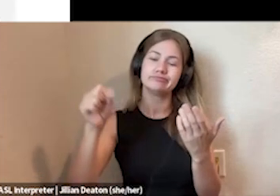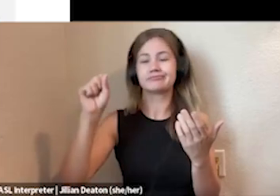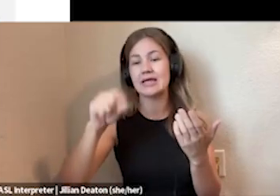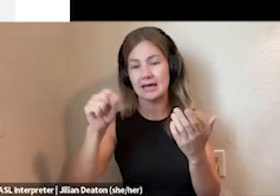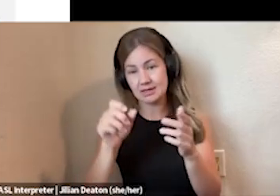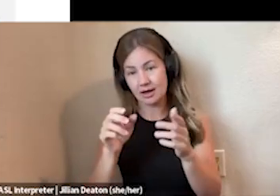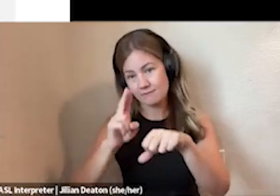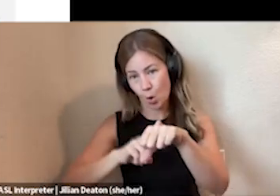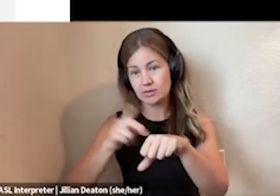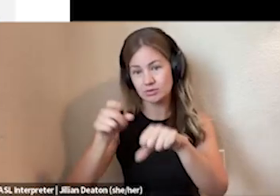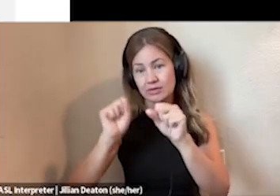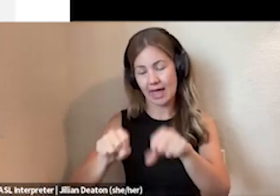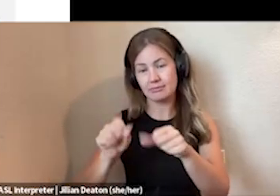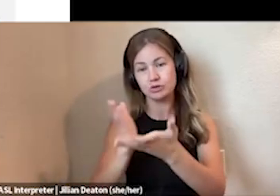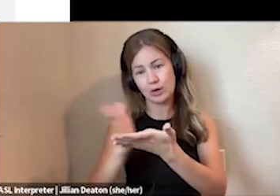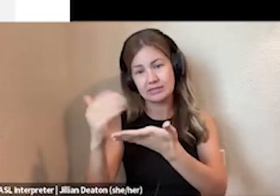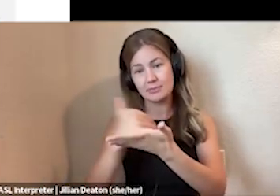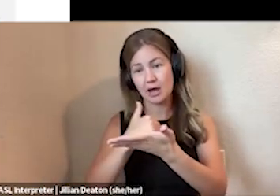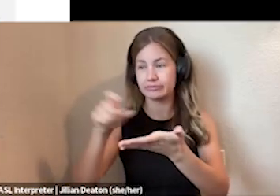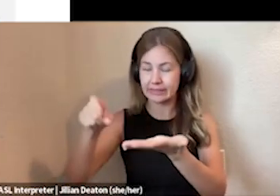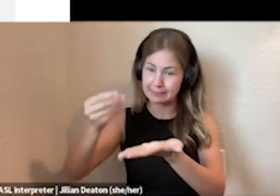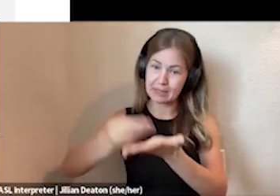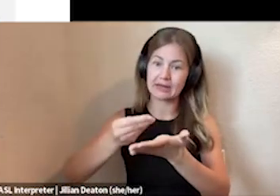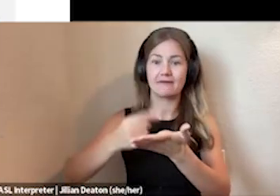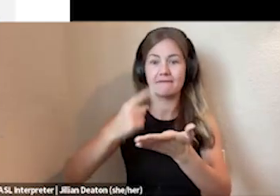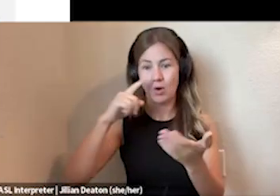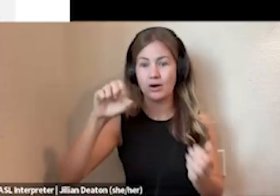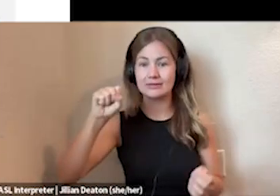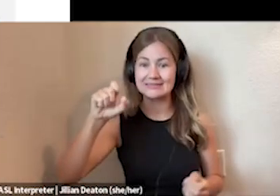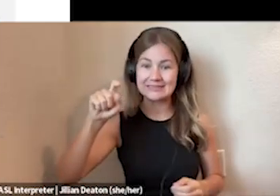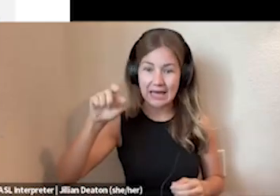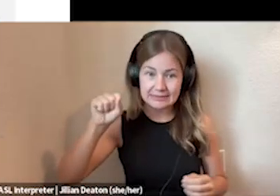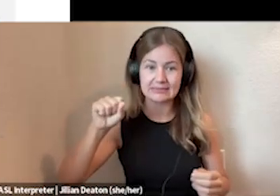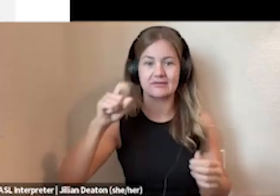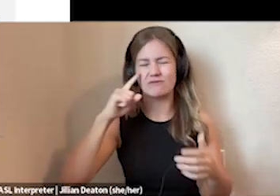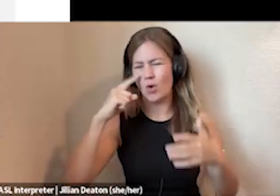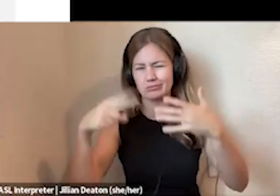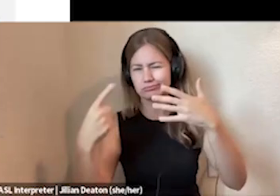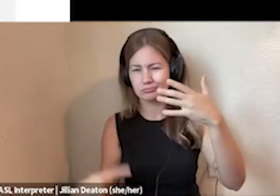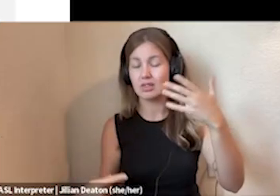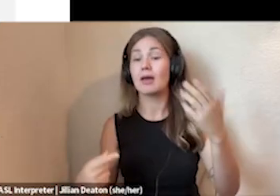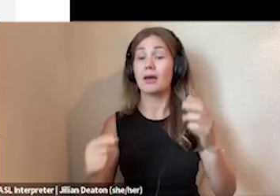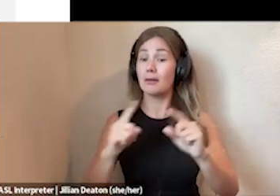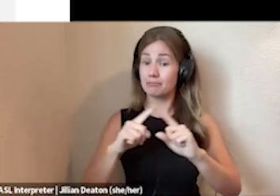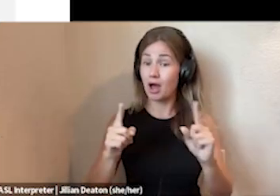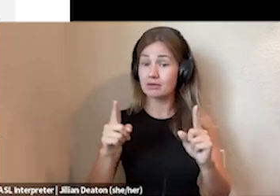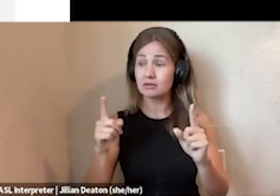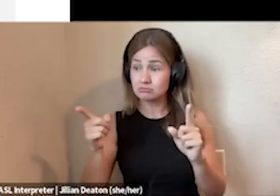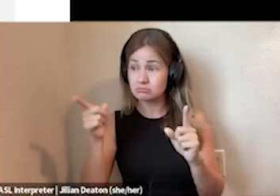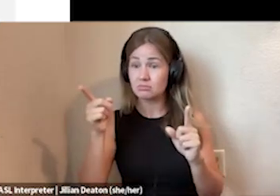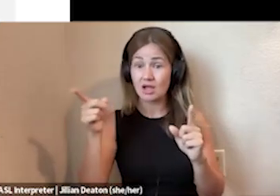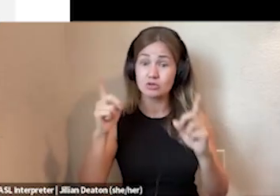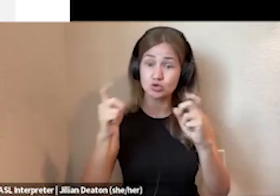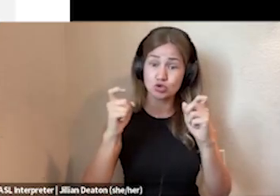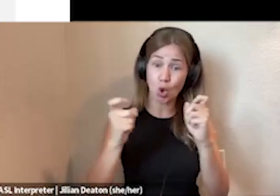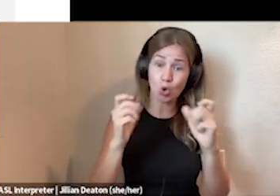to, launch our New York premiere. But often what donors are supporting is that invisible work. What is it to support an artist? What is